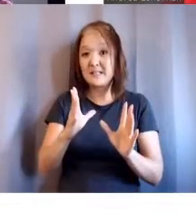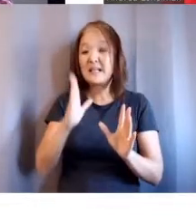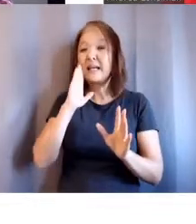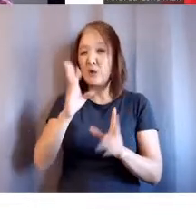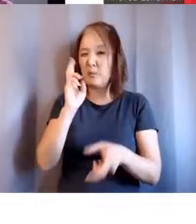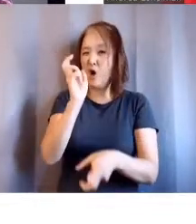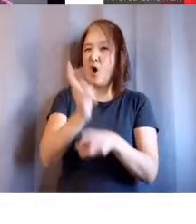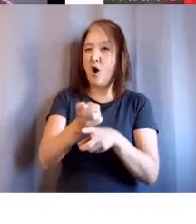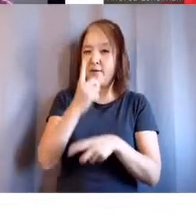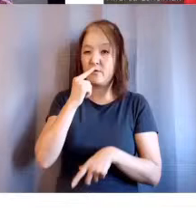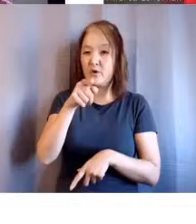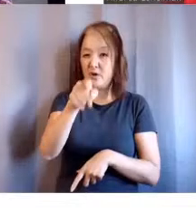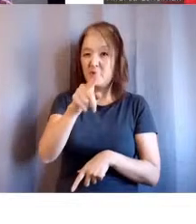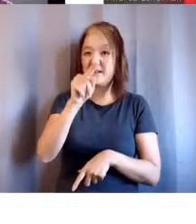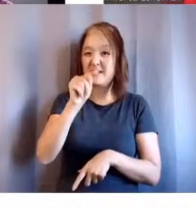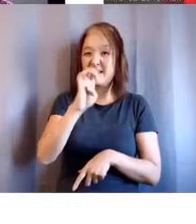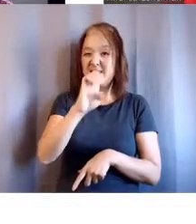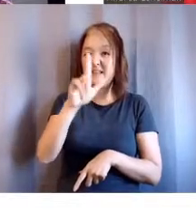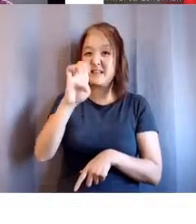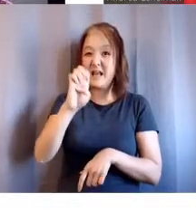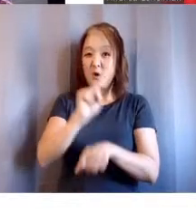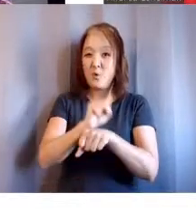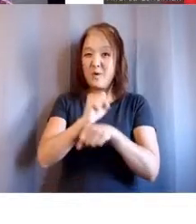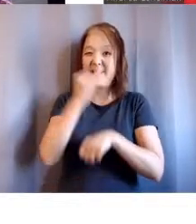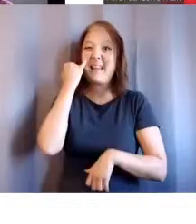you to telework if your students are at school.